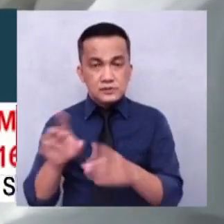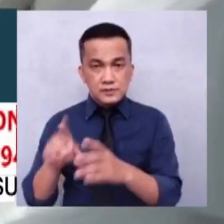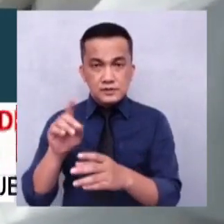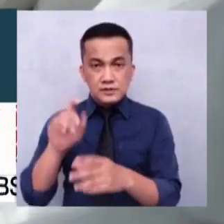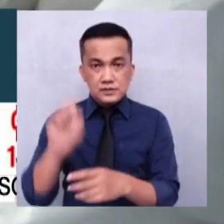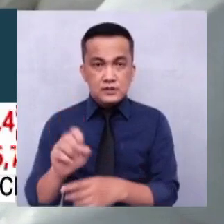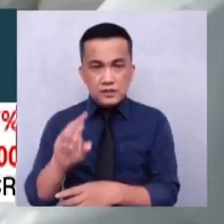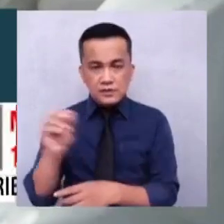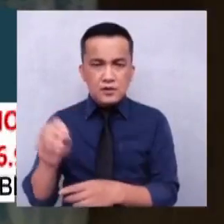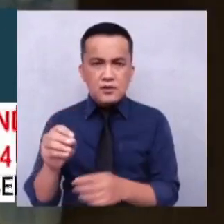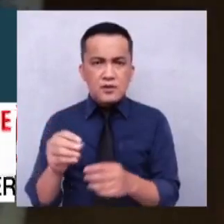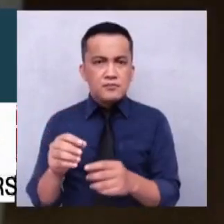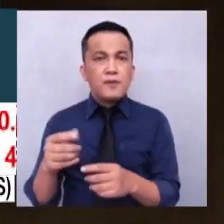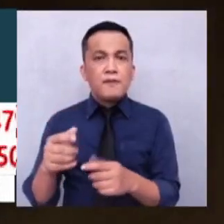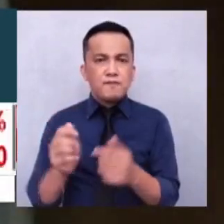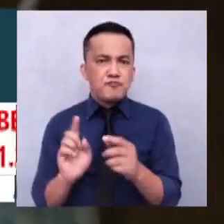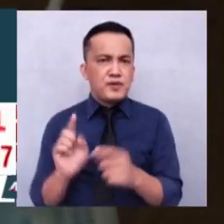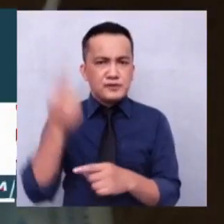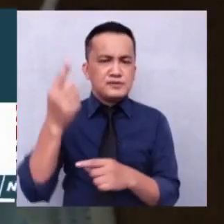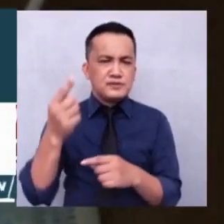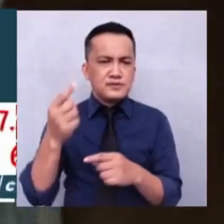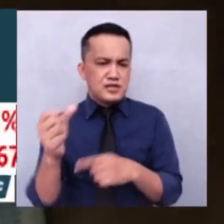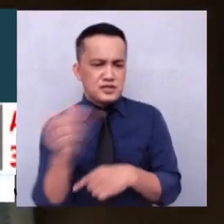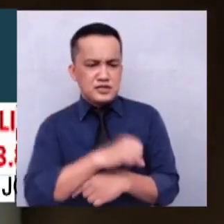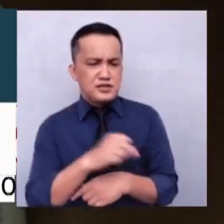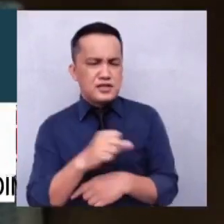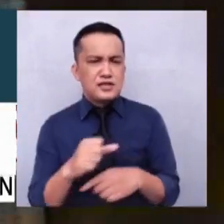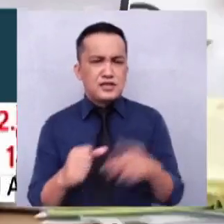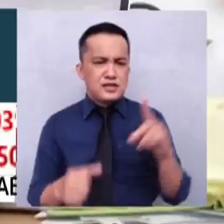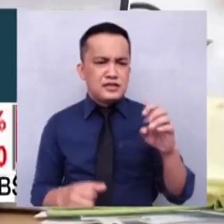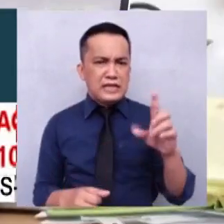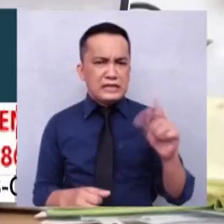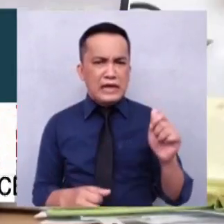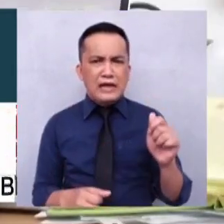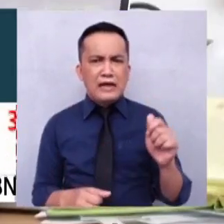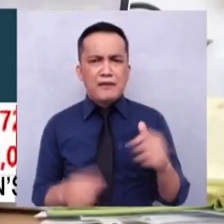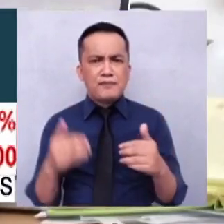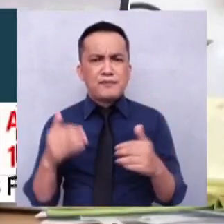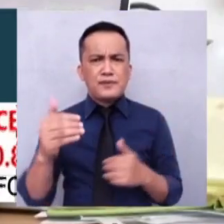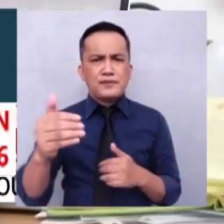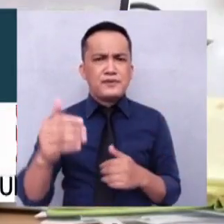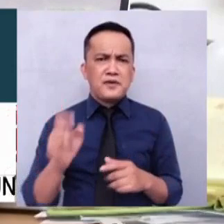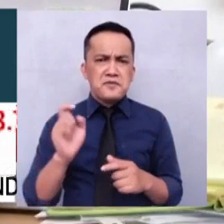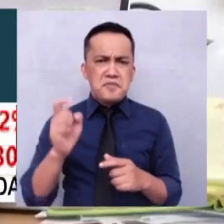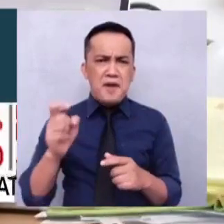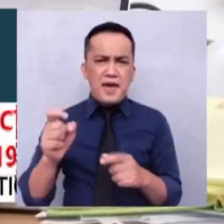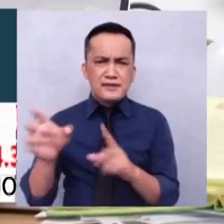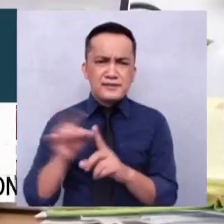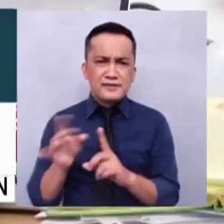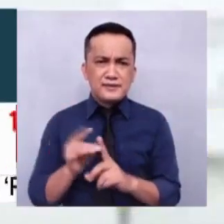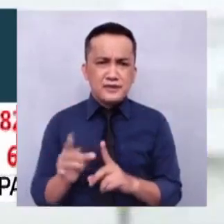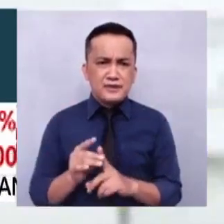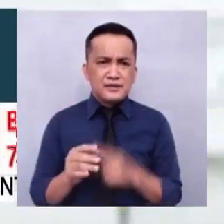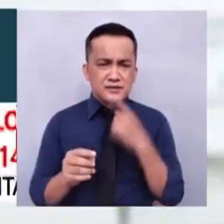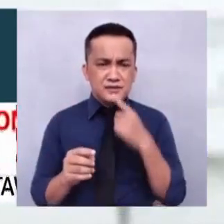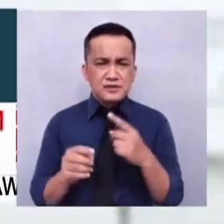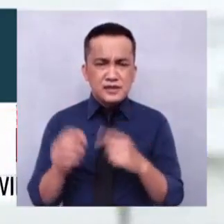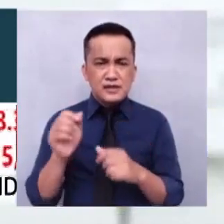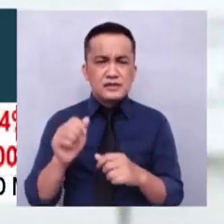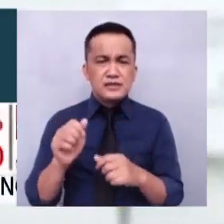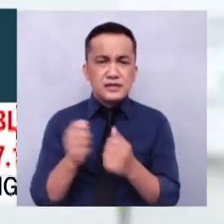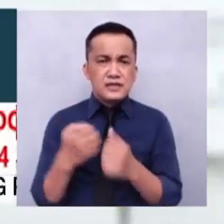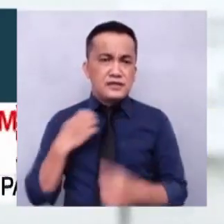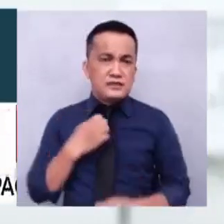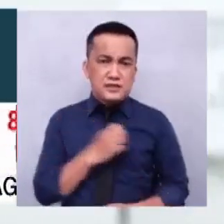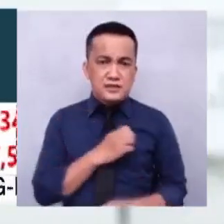likely candidate to displace the highly contagious Delta variant. That's according to Adrian Puren, the acting executive director of South